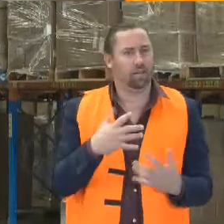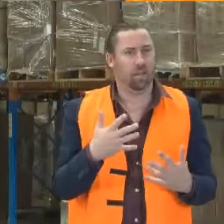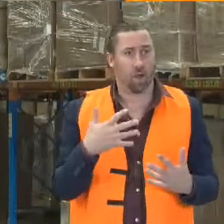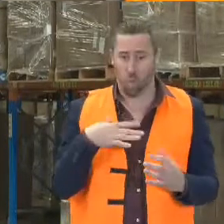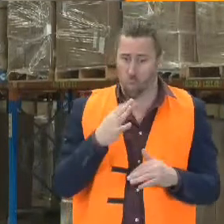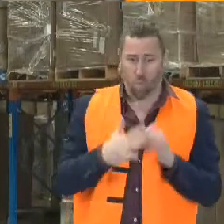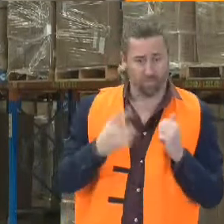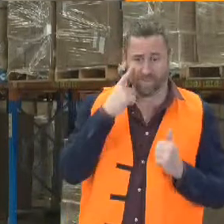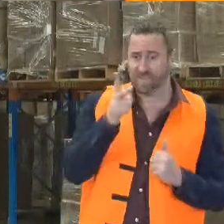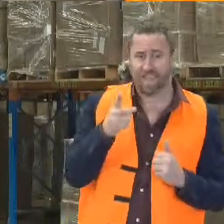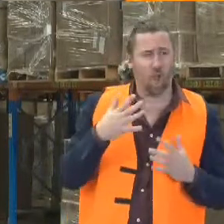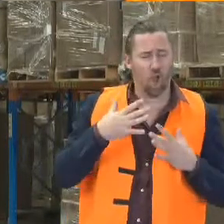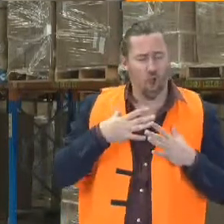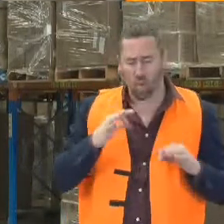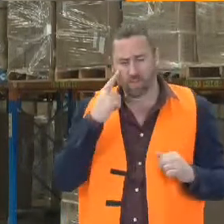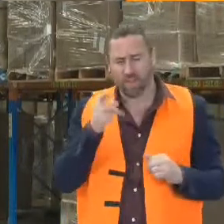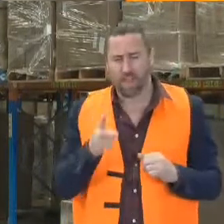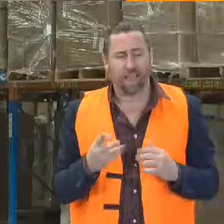know, it